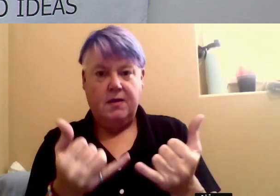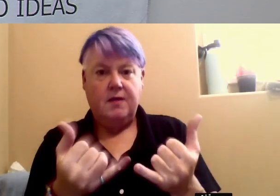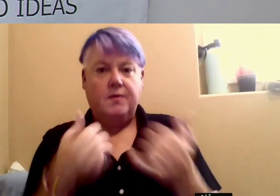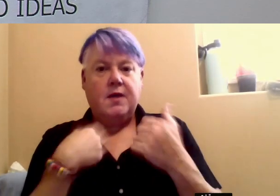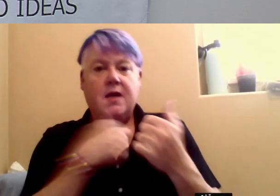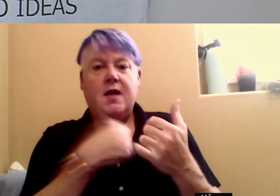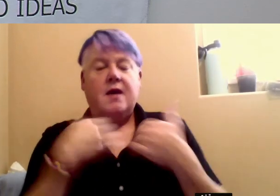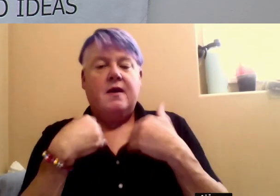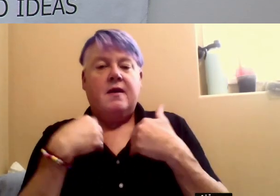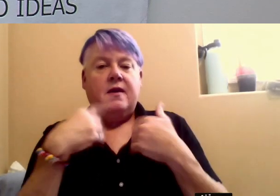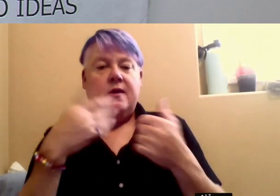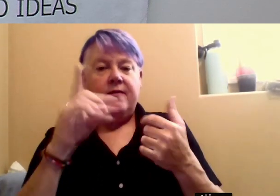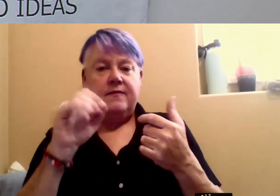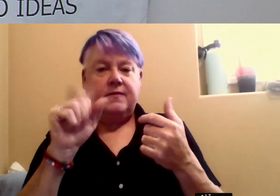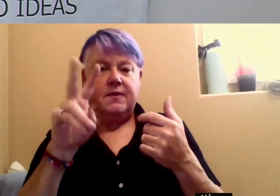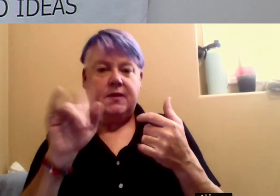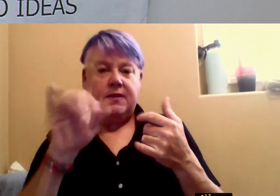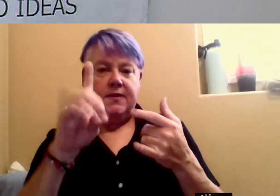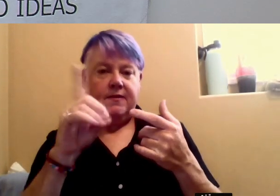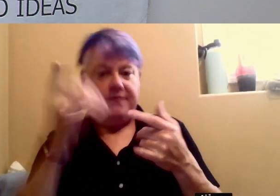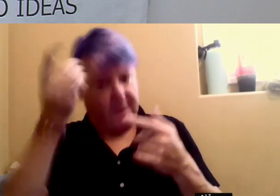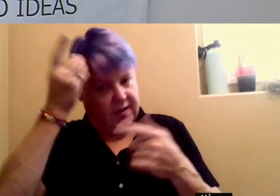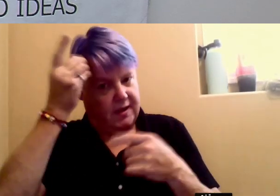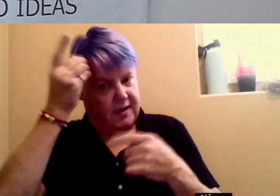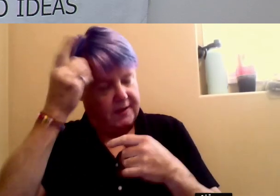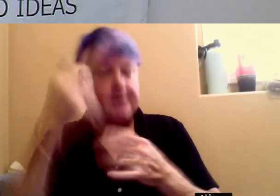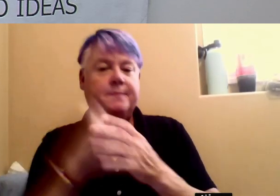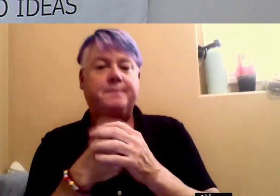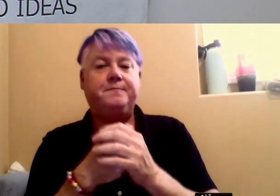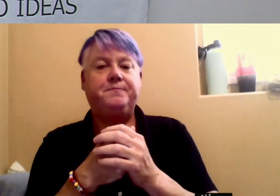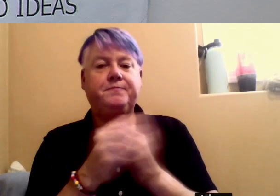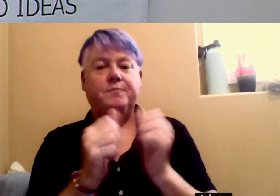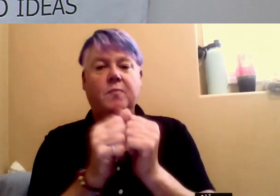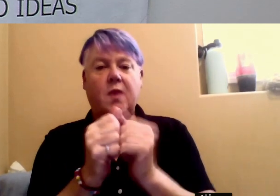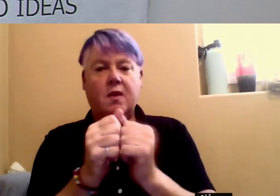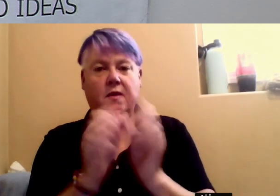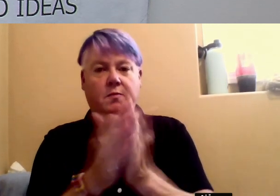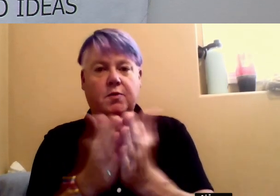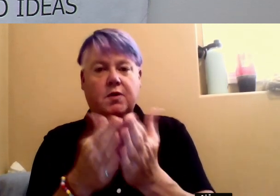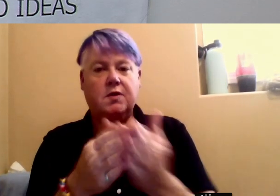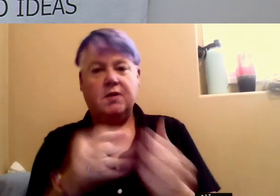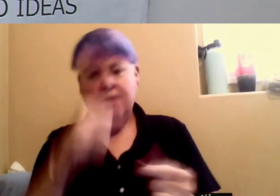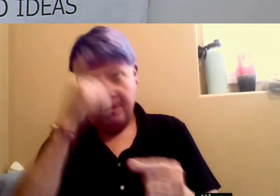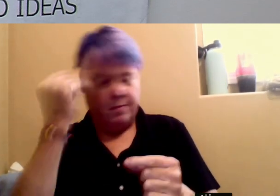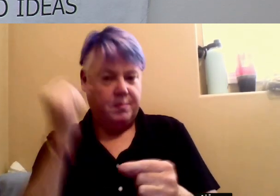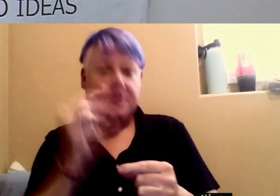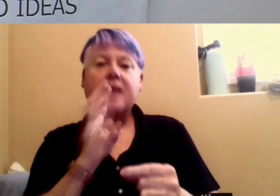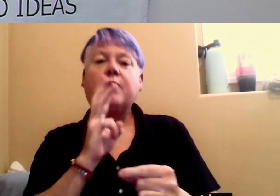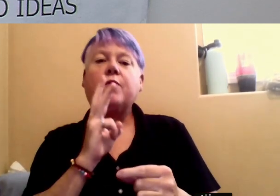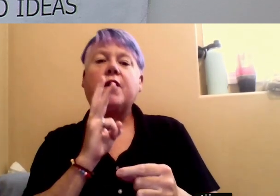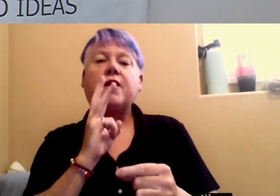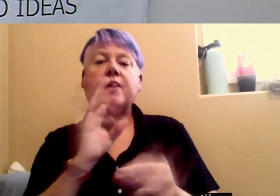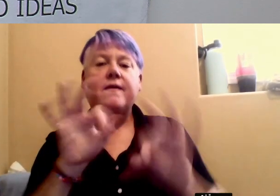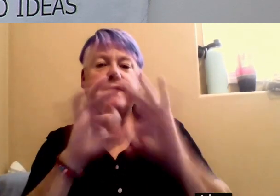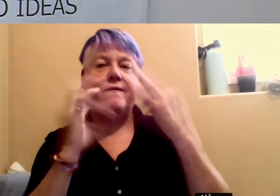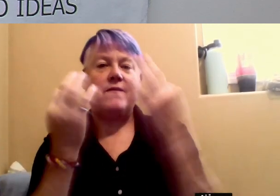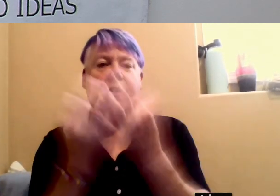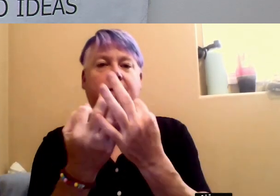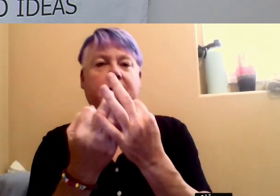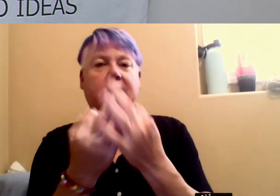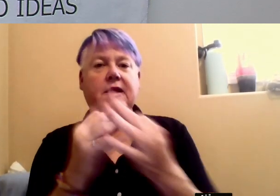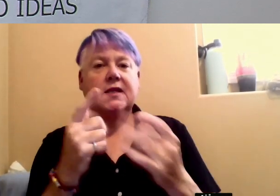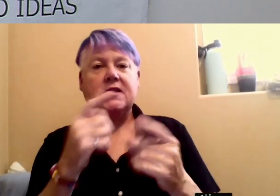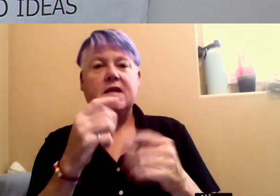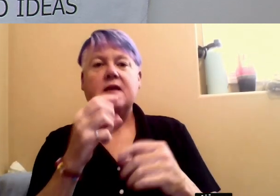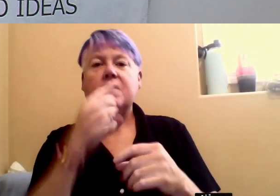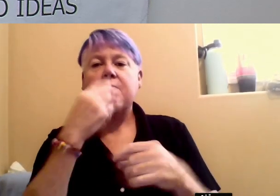David Robertson joining us with his book, Blackwater, Family Legacy and Blood Memory. David is